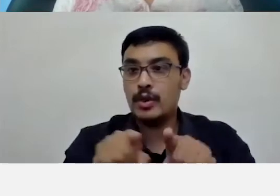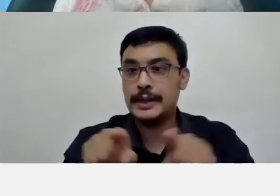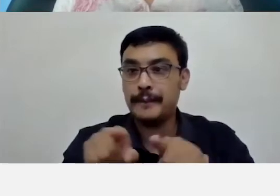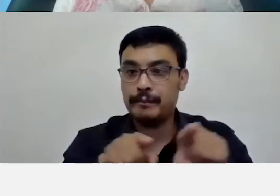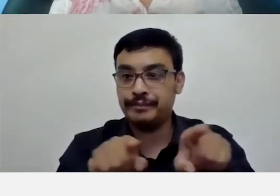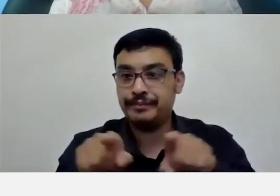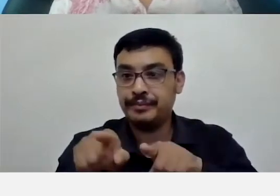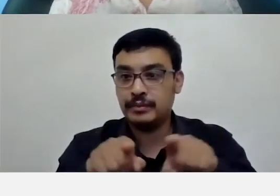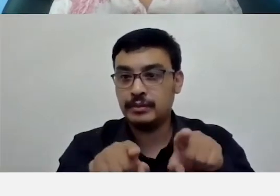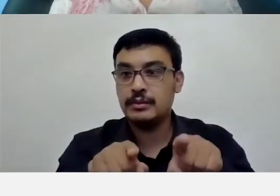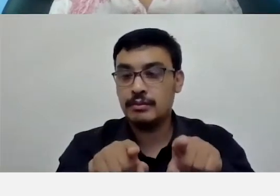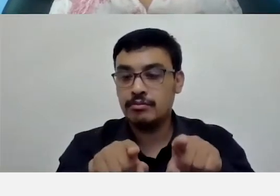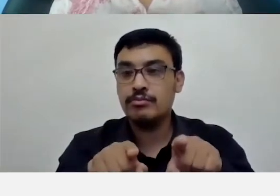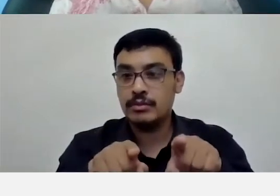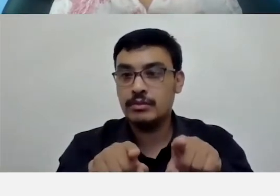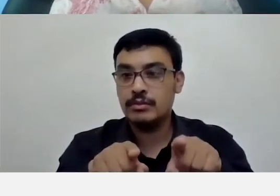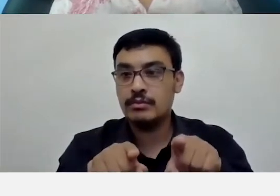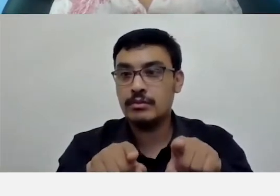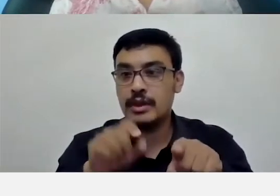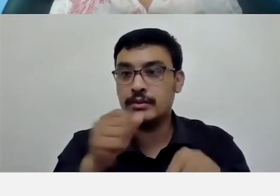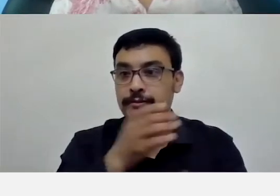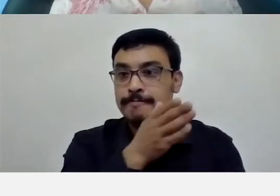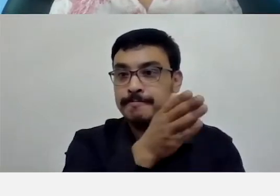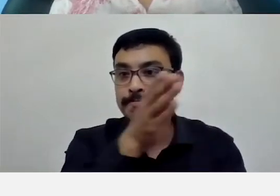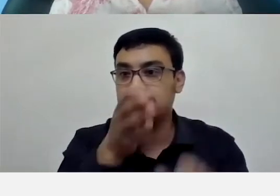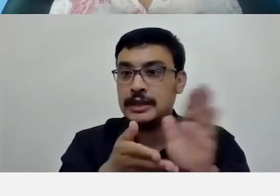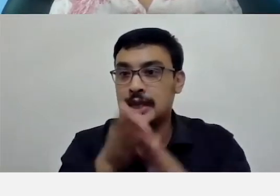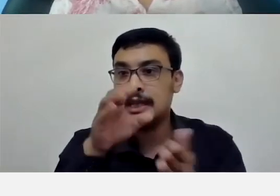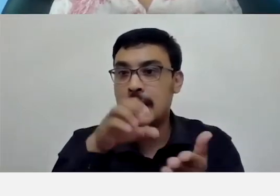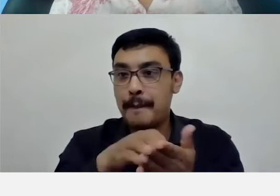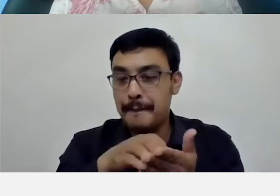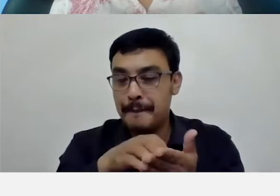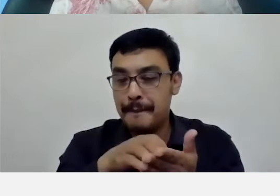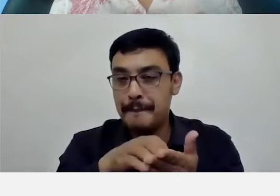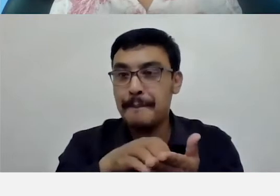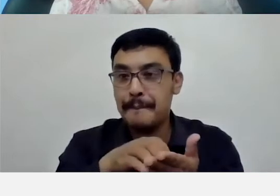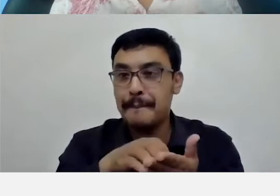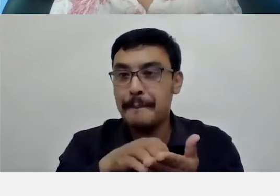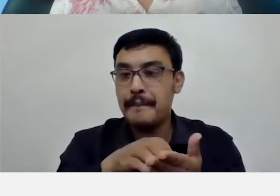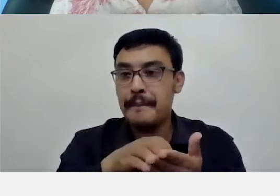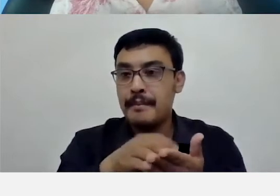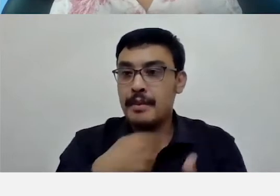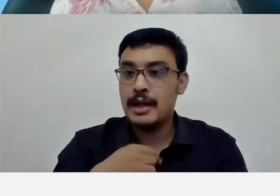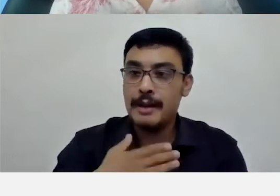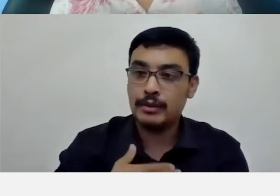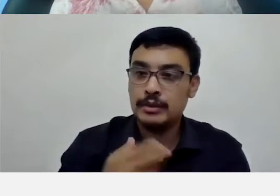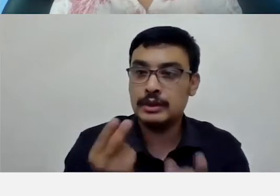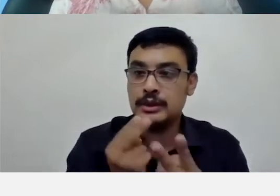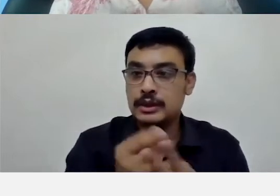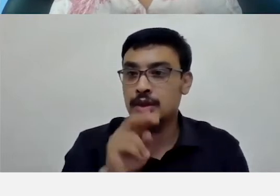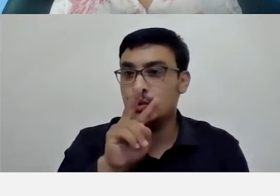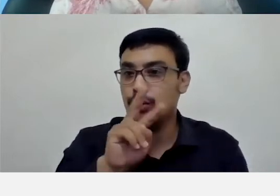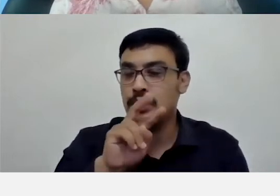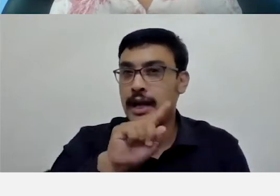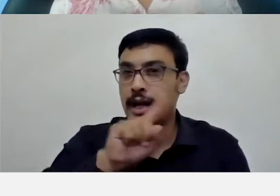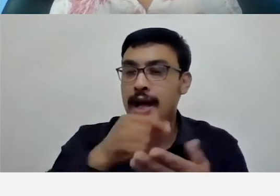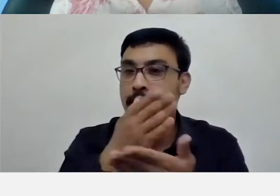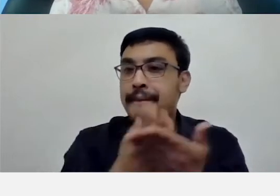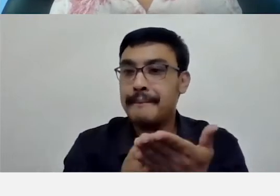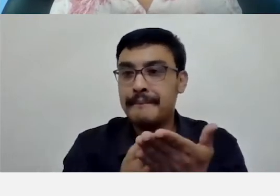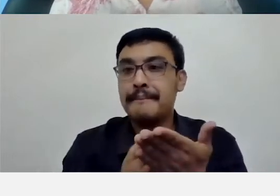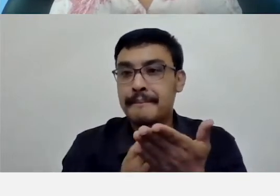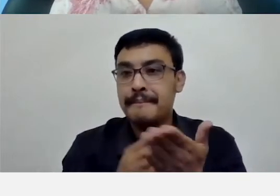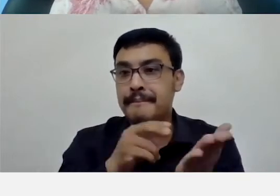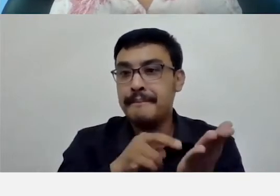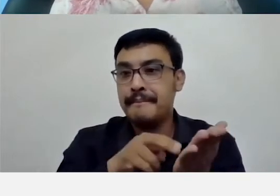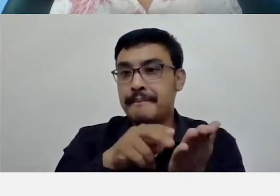route of our tour. It's take around like 2 hour to 2.5 hour by walking